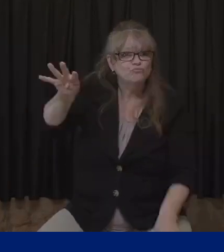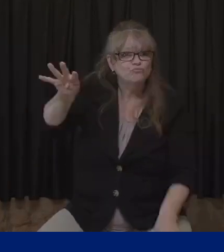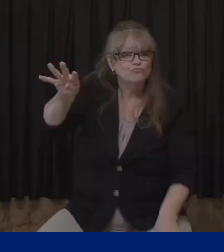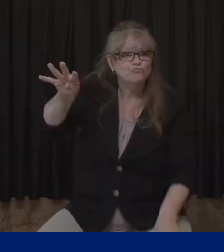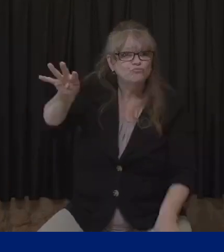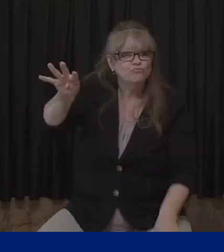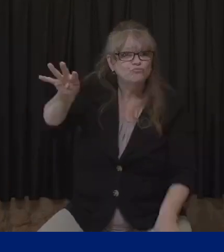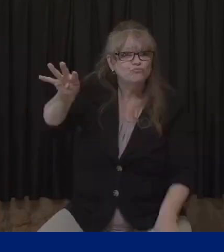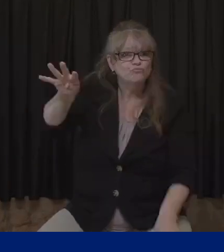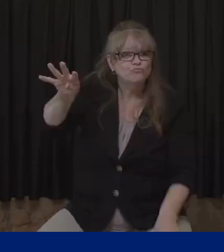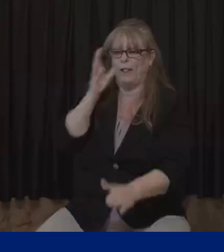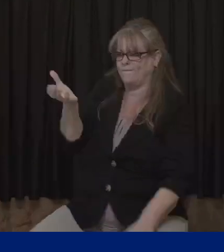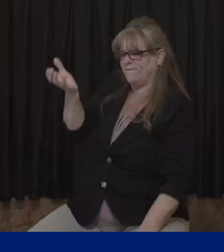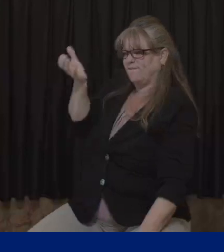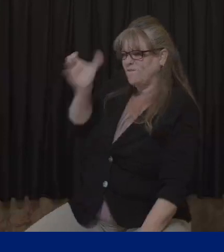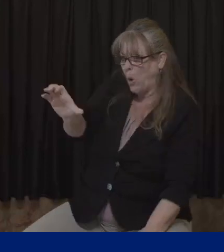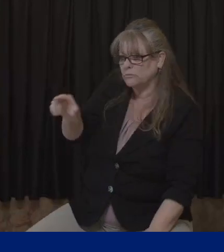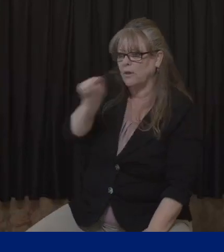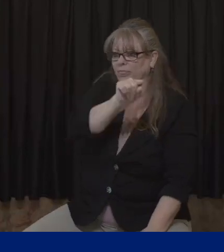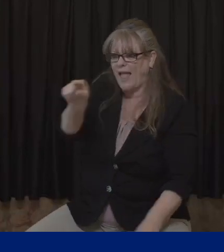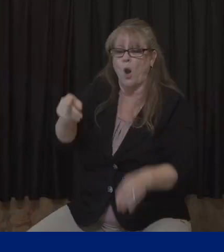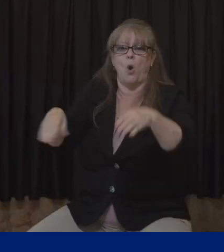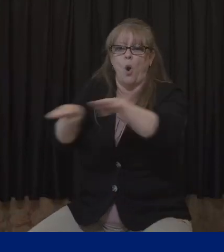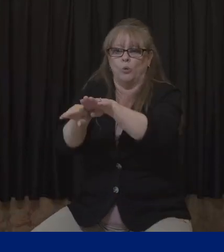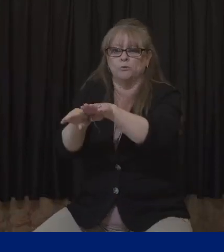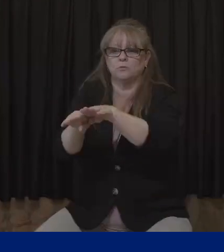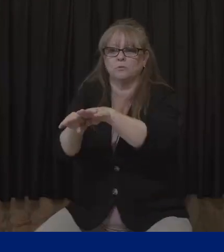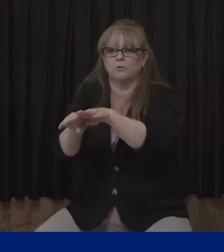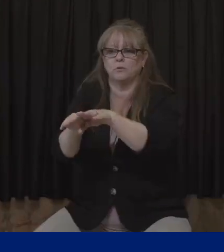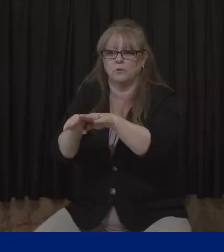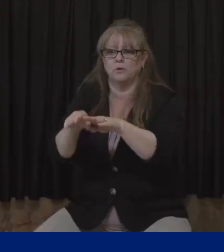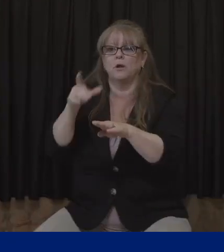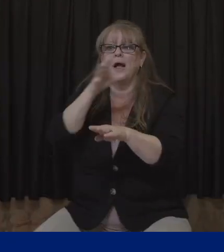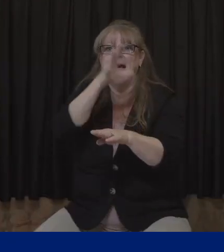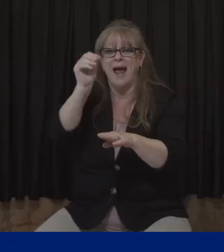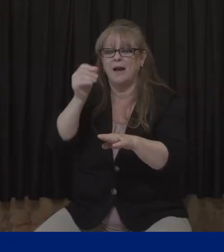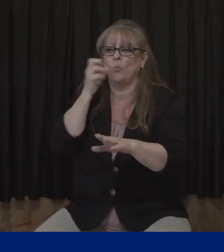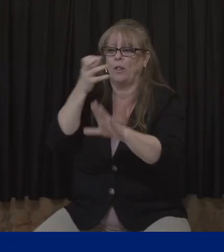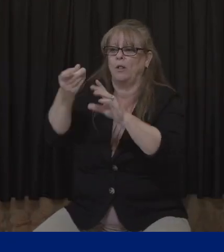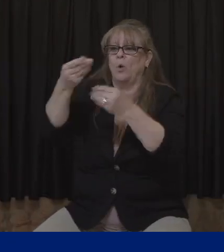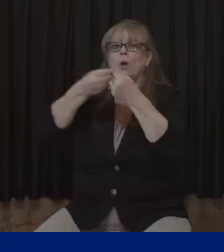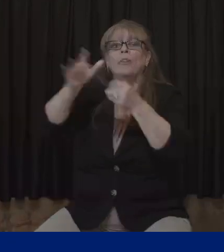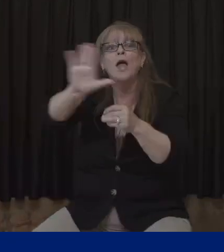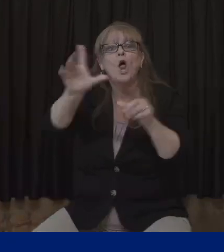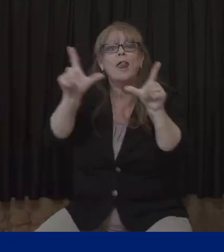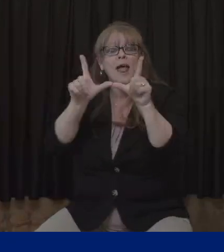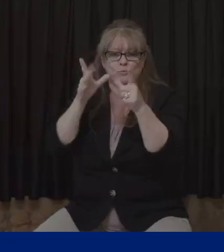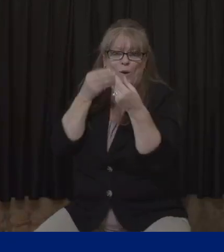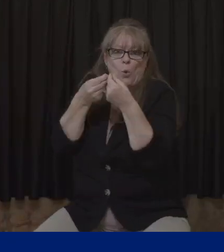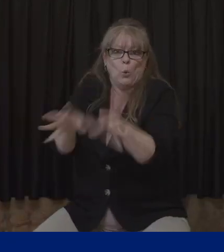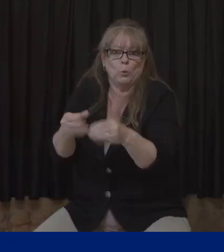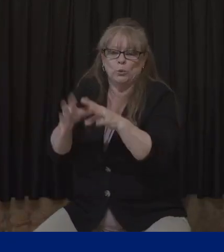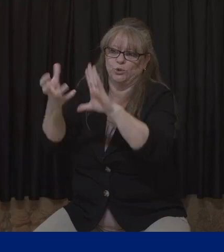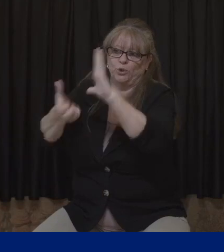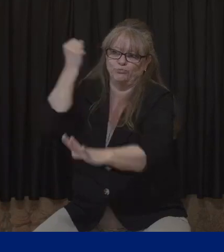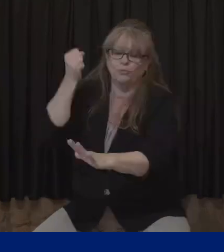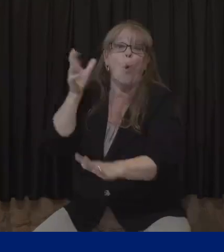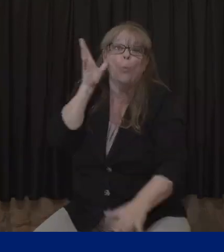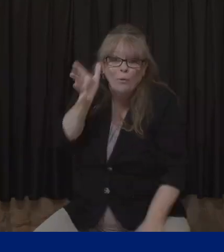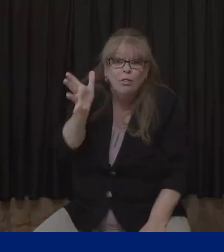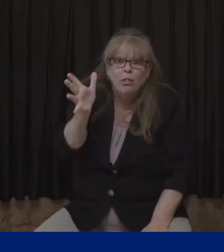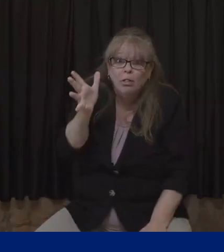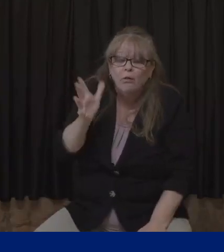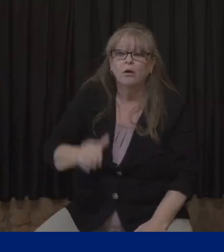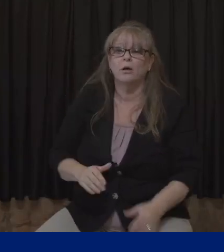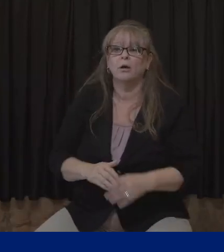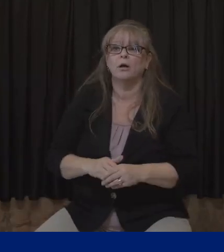removed. And we know that the people of Colorado will tell us if there's a store that's not implementing social distancing, if people are lined up shoulder to shoulder